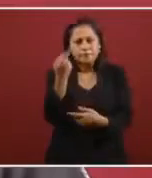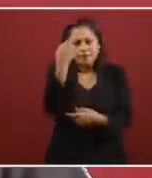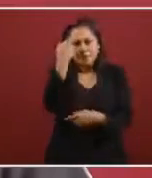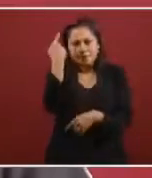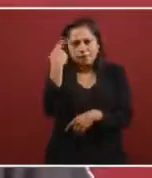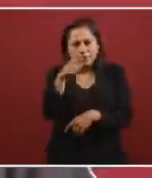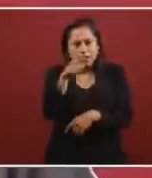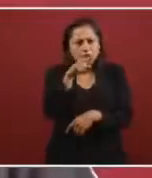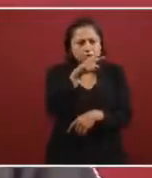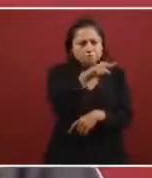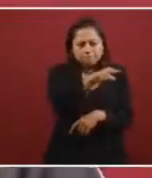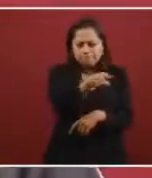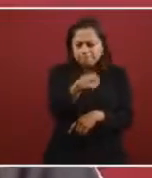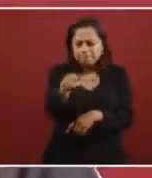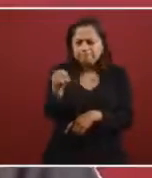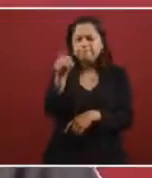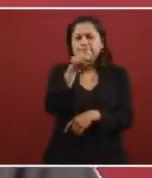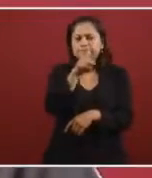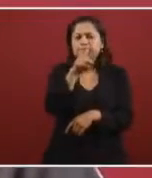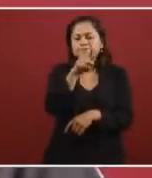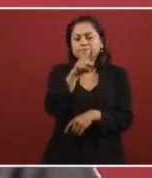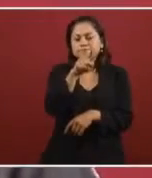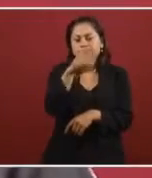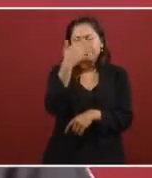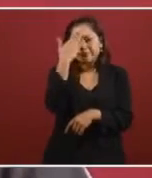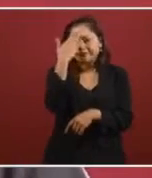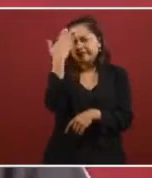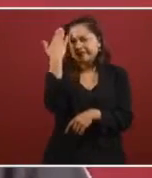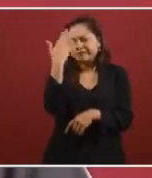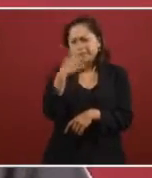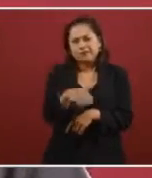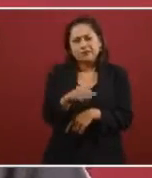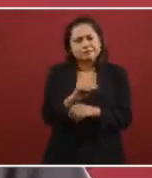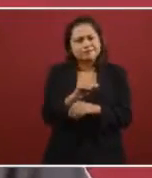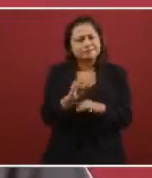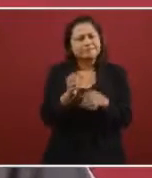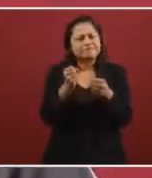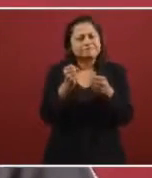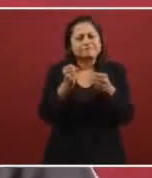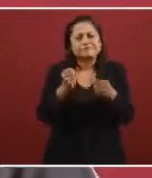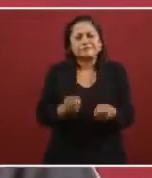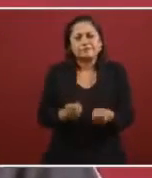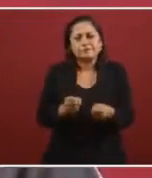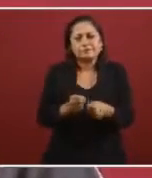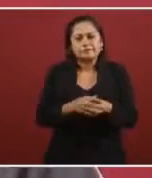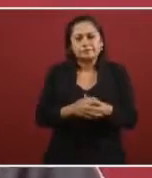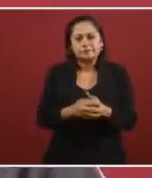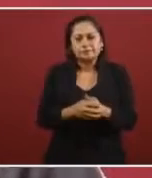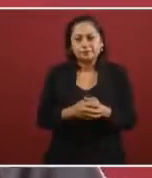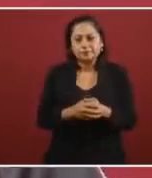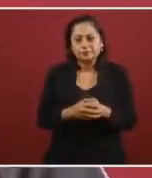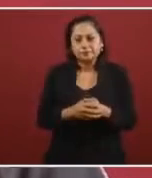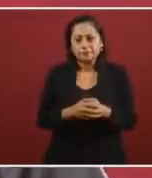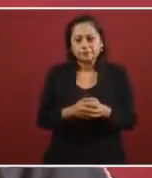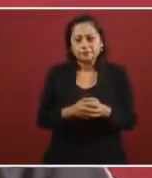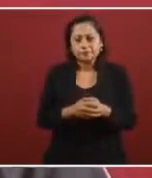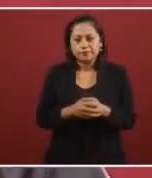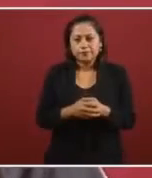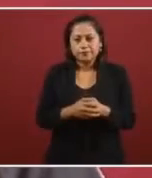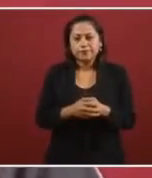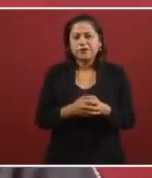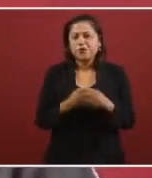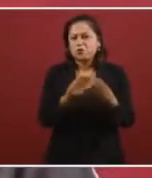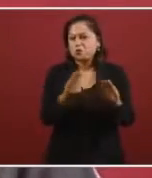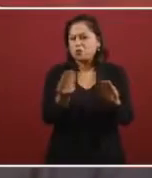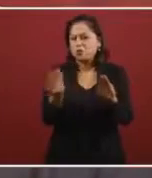surely saben, know. hay There are muchos que saben.